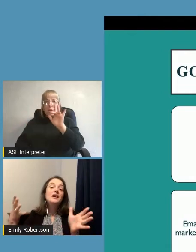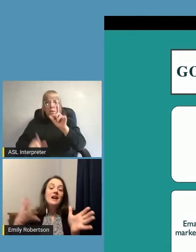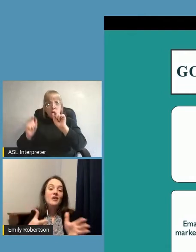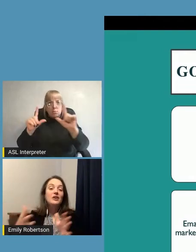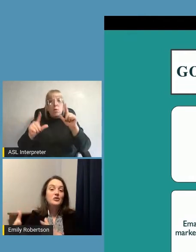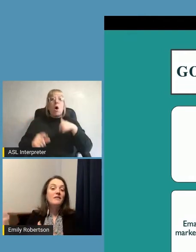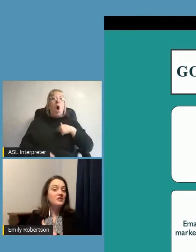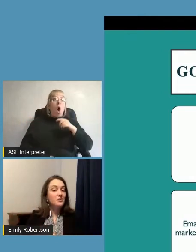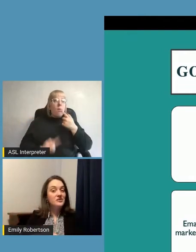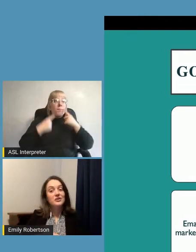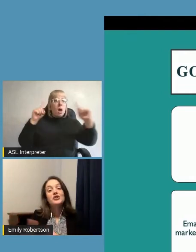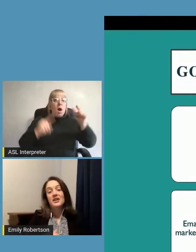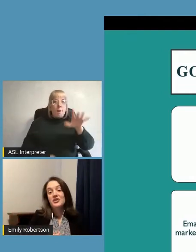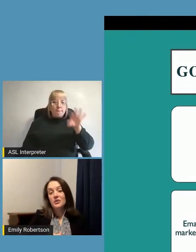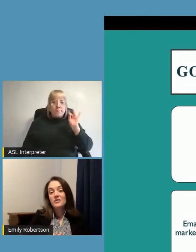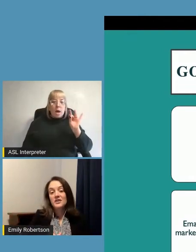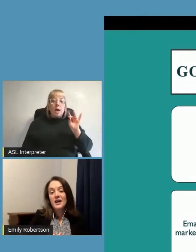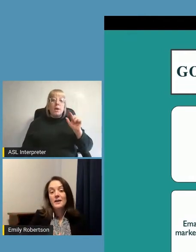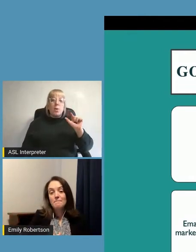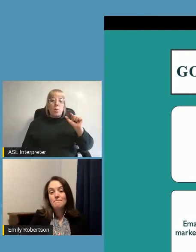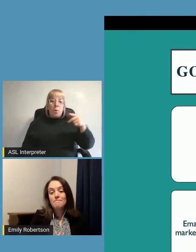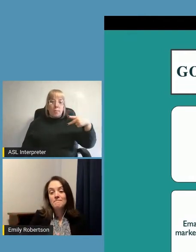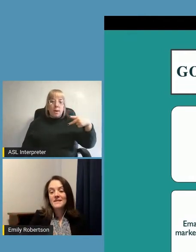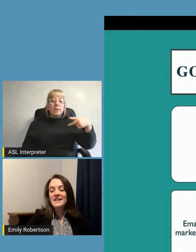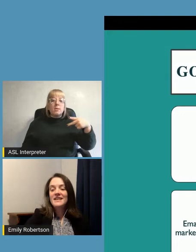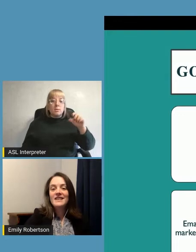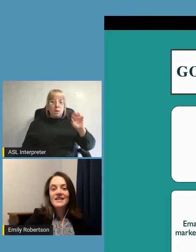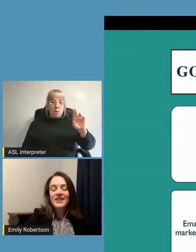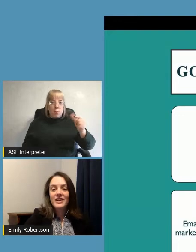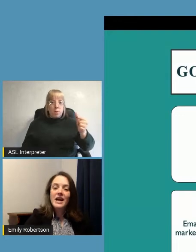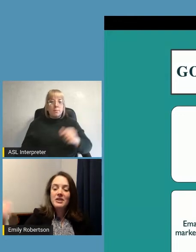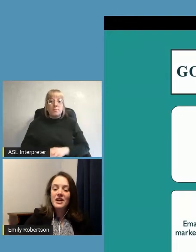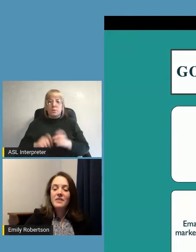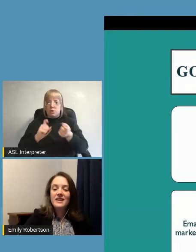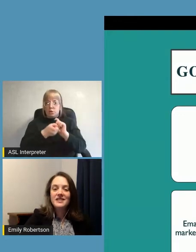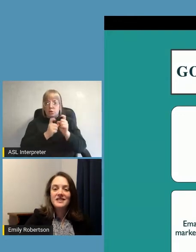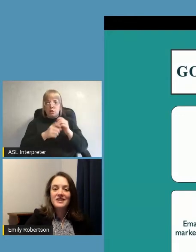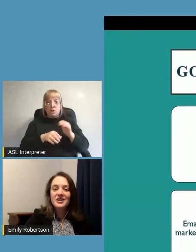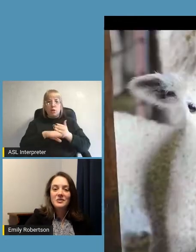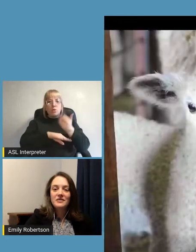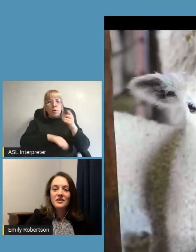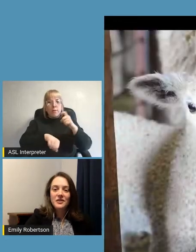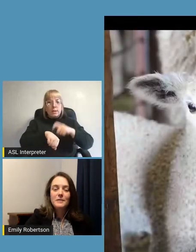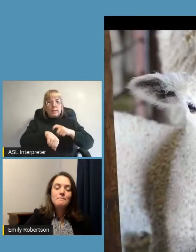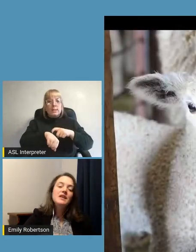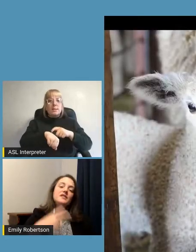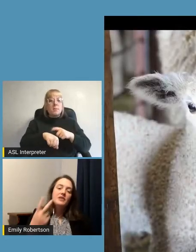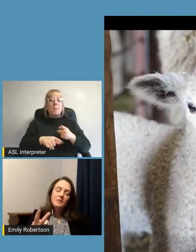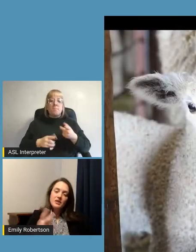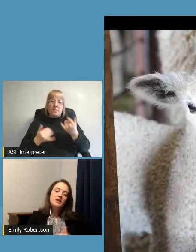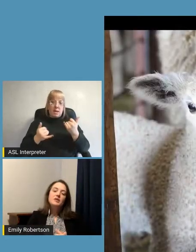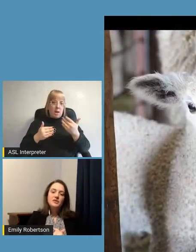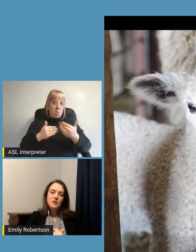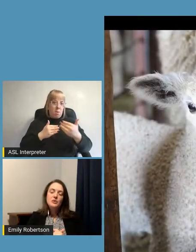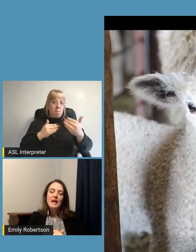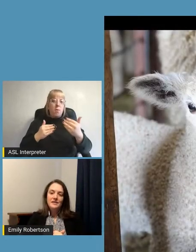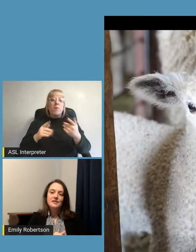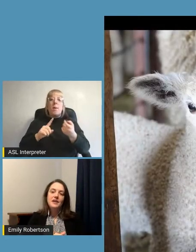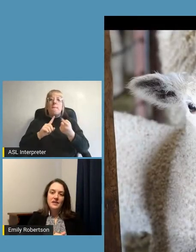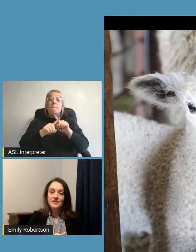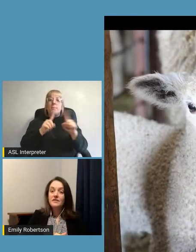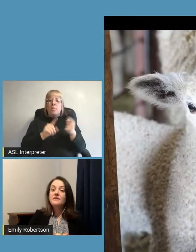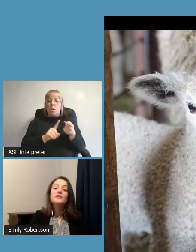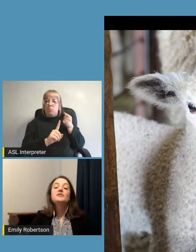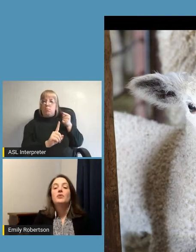see how our traffic sources are changing over time. All right, I'm going to come back to this a little bit further. So now I'm going to talk about two